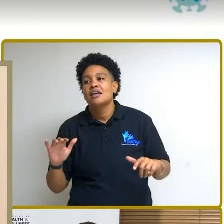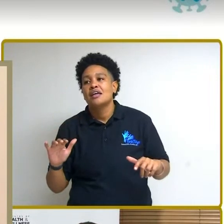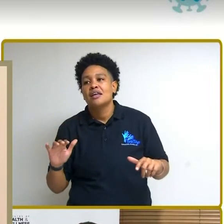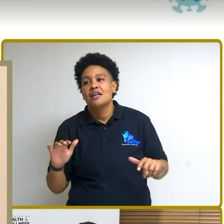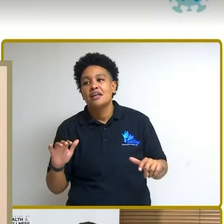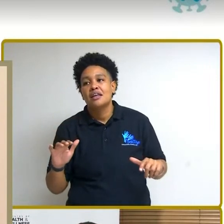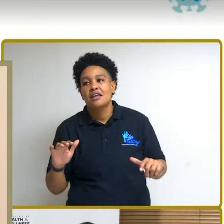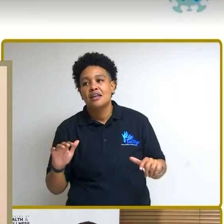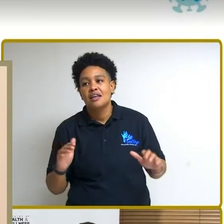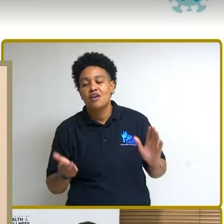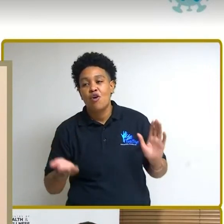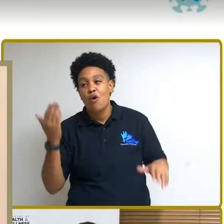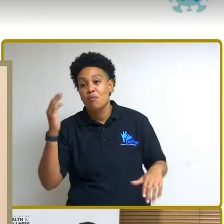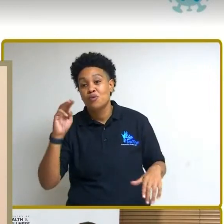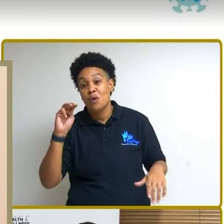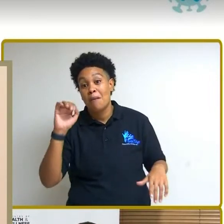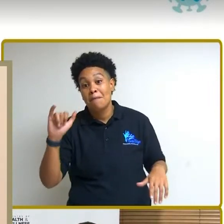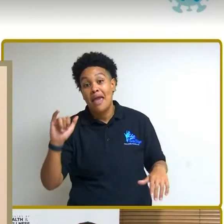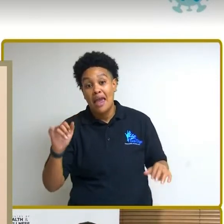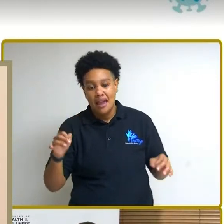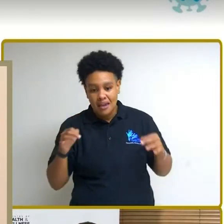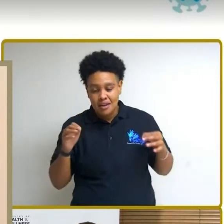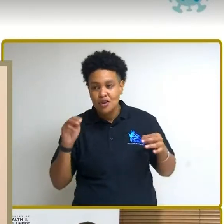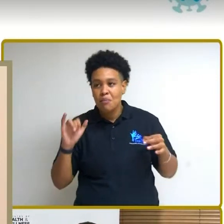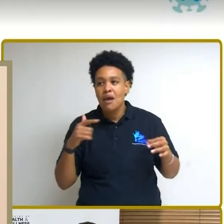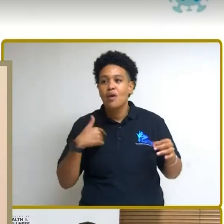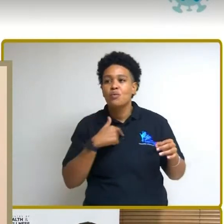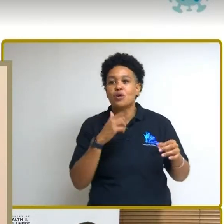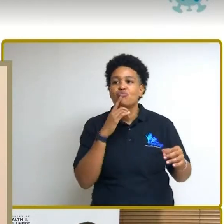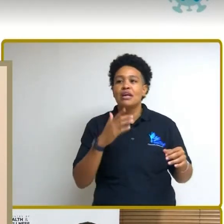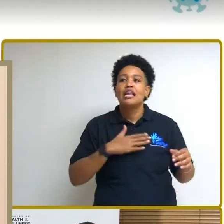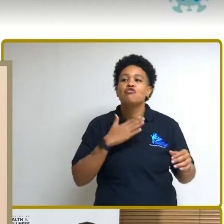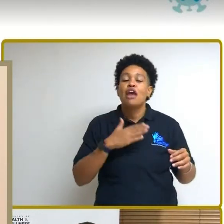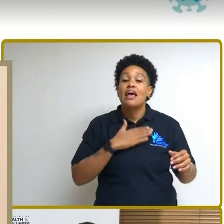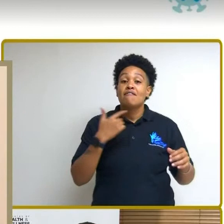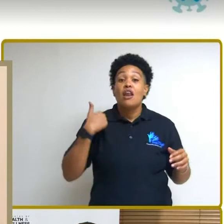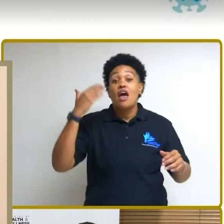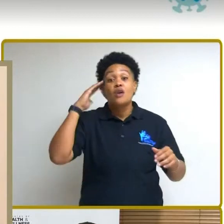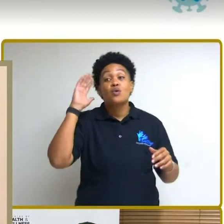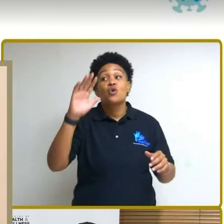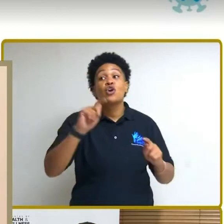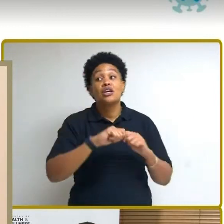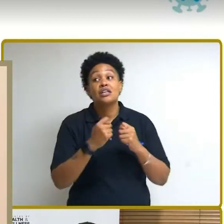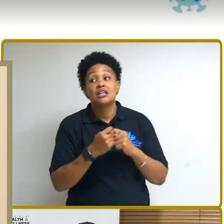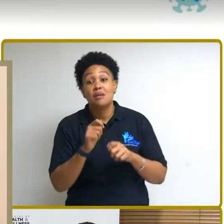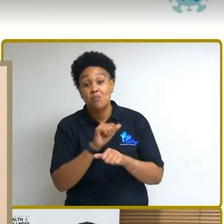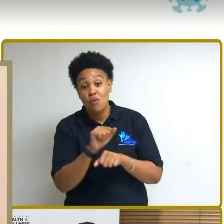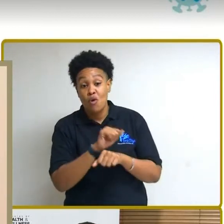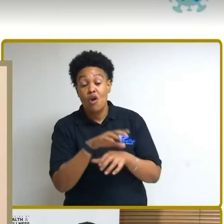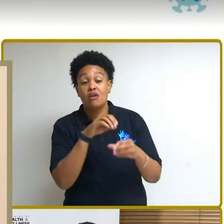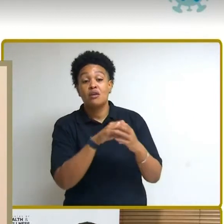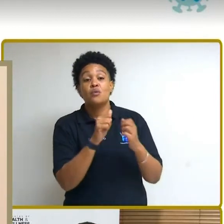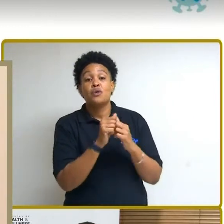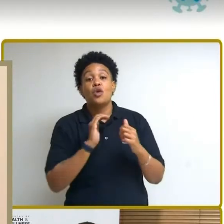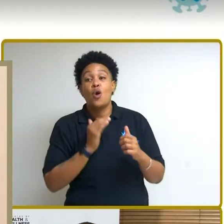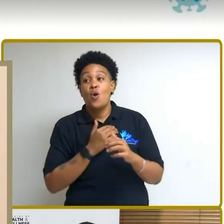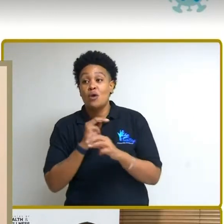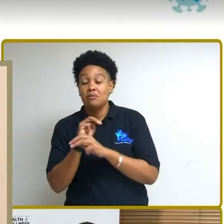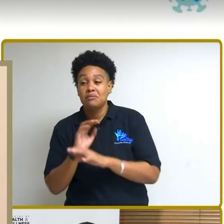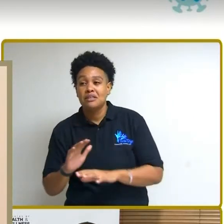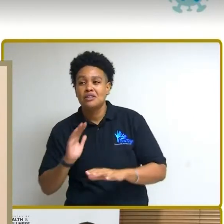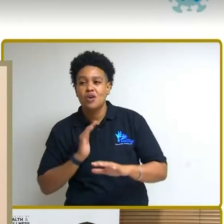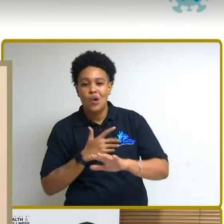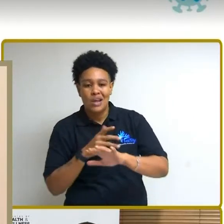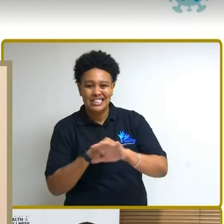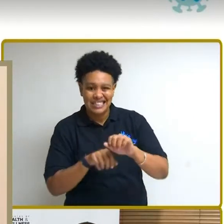at least May. And we're very grateful, and I know that your team, working with our minister, our